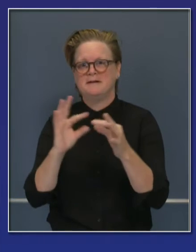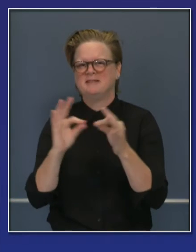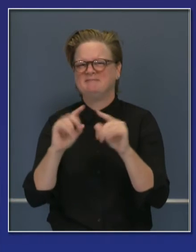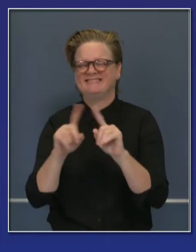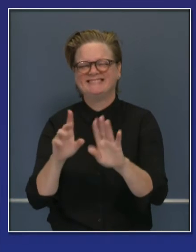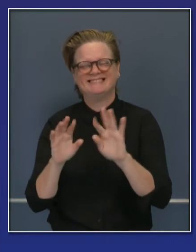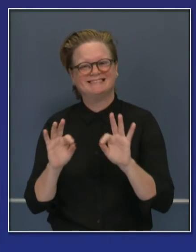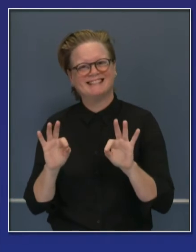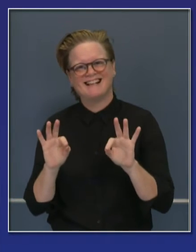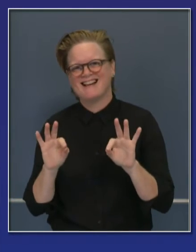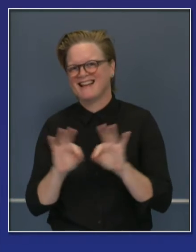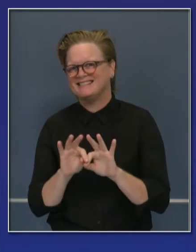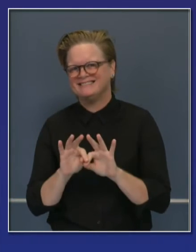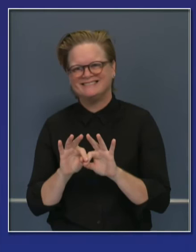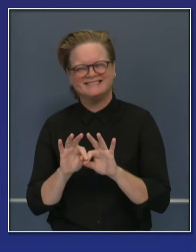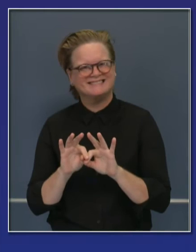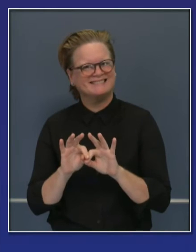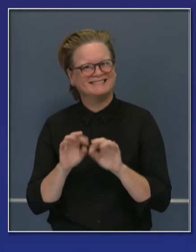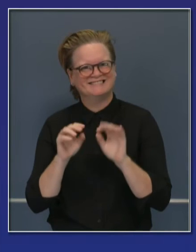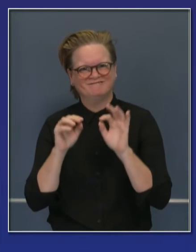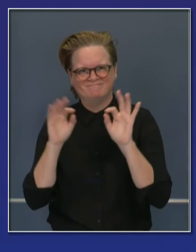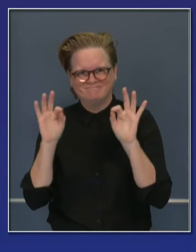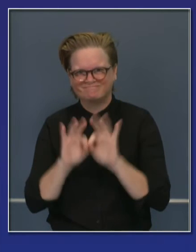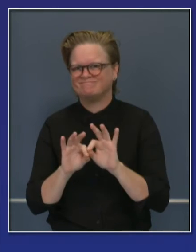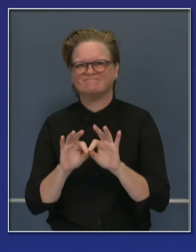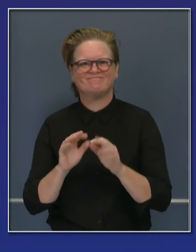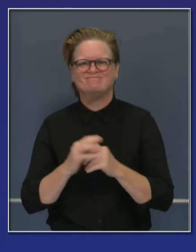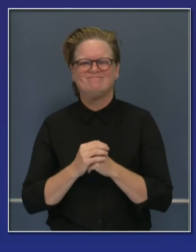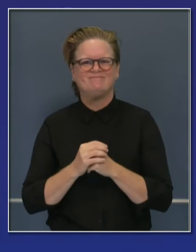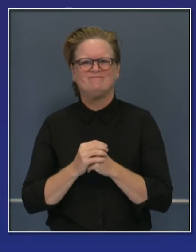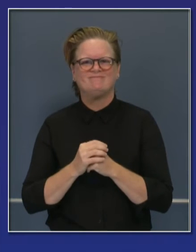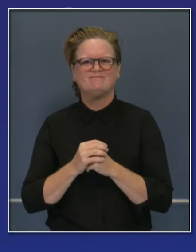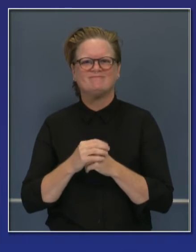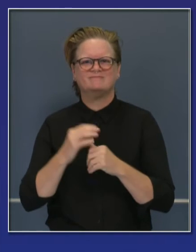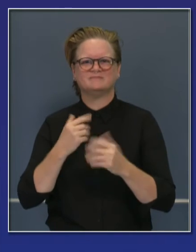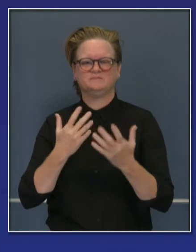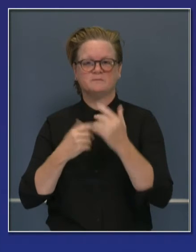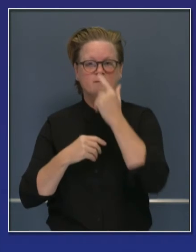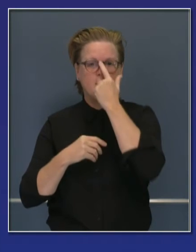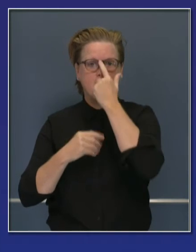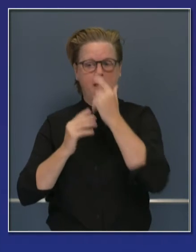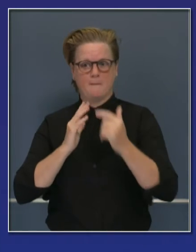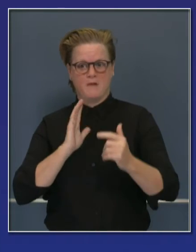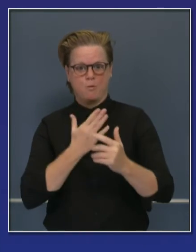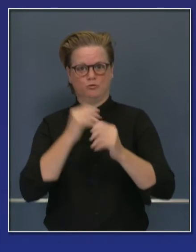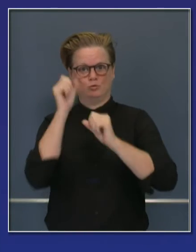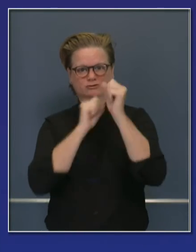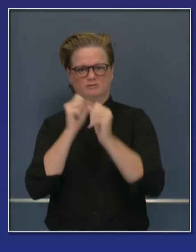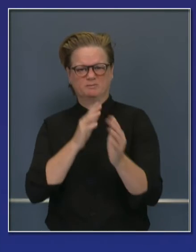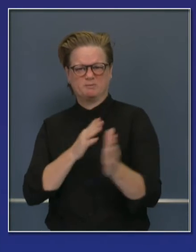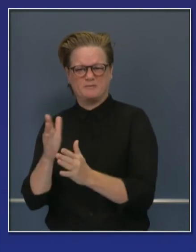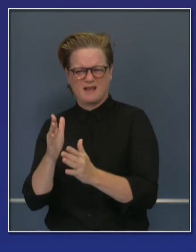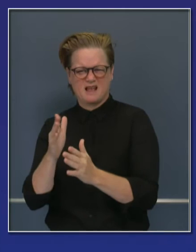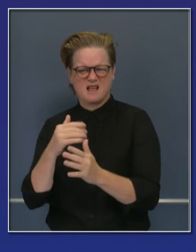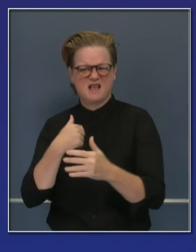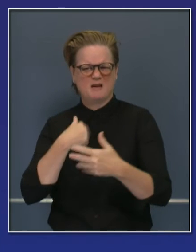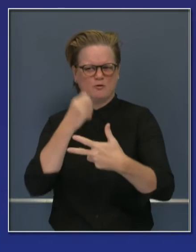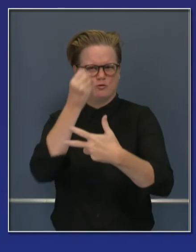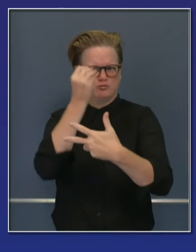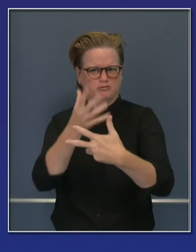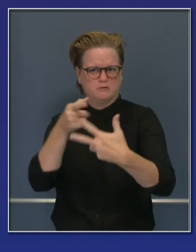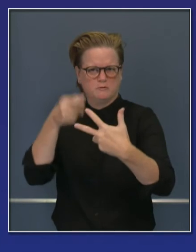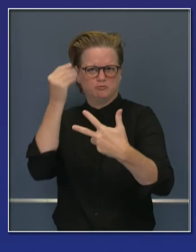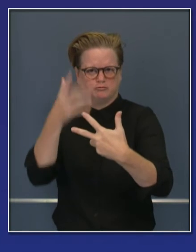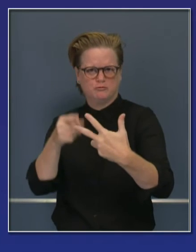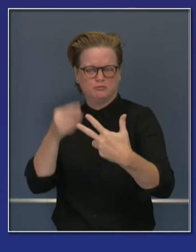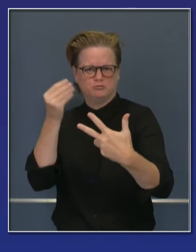repeat the original 3-prong strategy, now adding to the 4th prong, the vaccination. But the approach